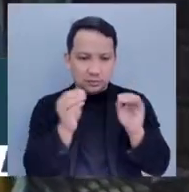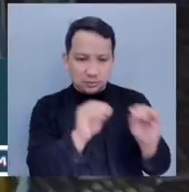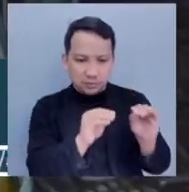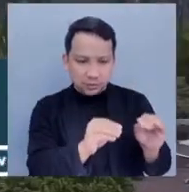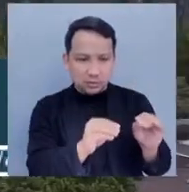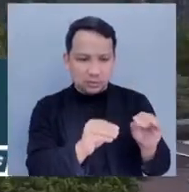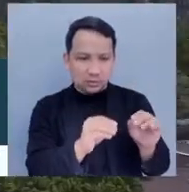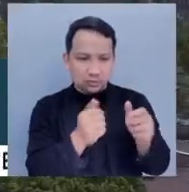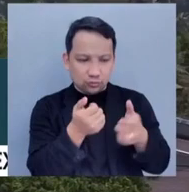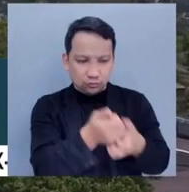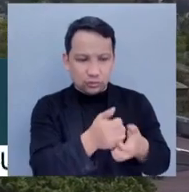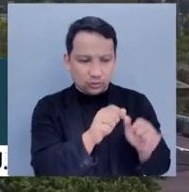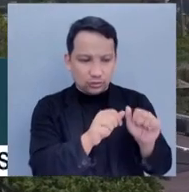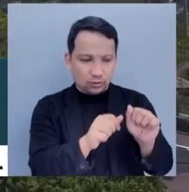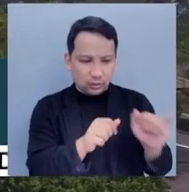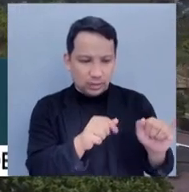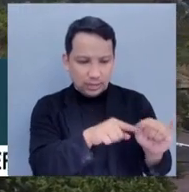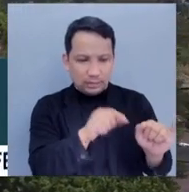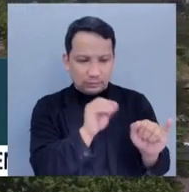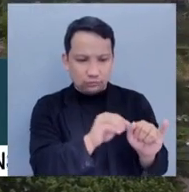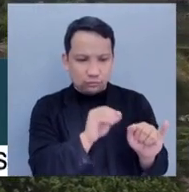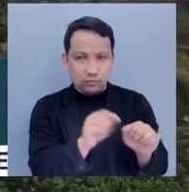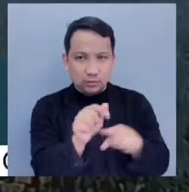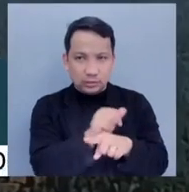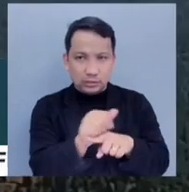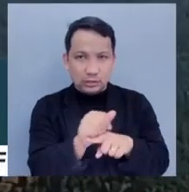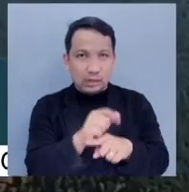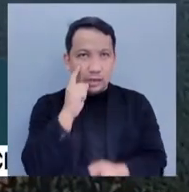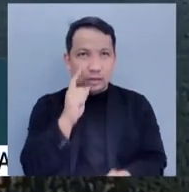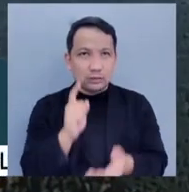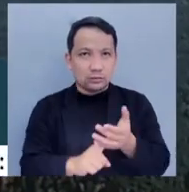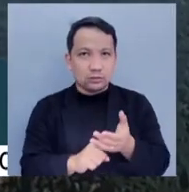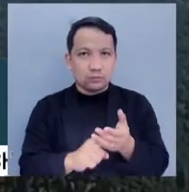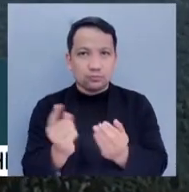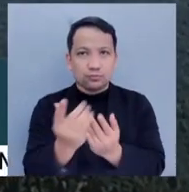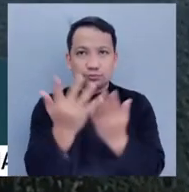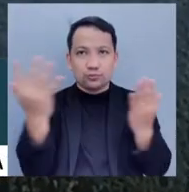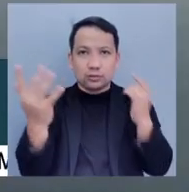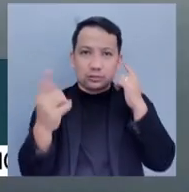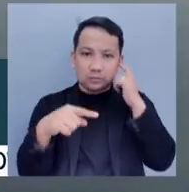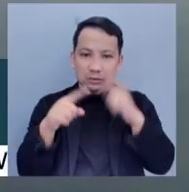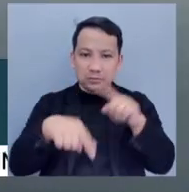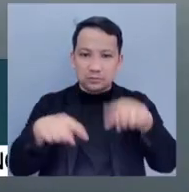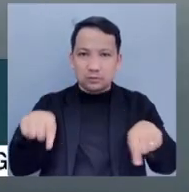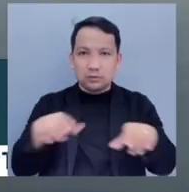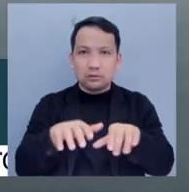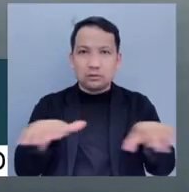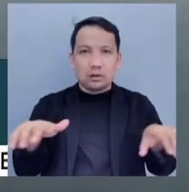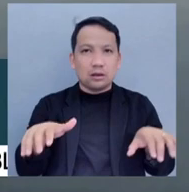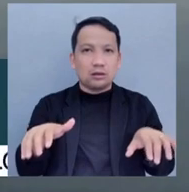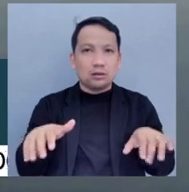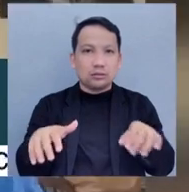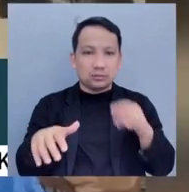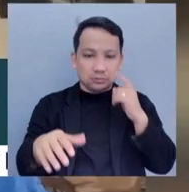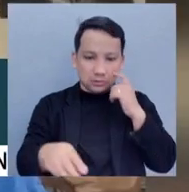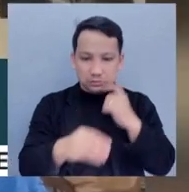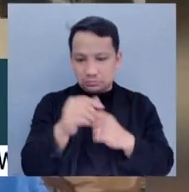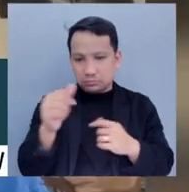AI. We trained the AI to recognize smoke and be able to differentiate it from dirt devils